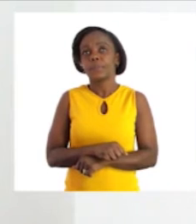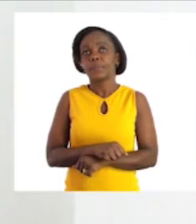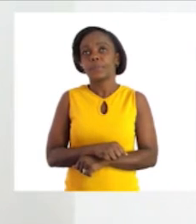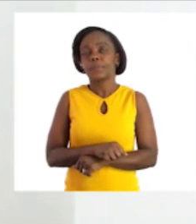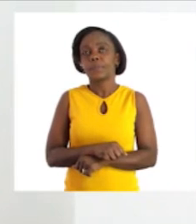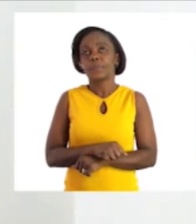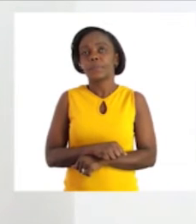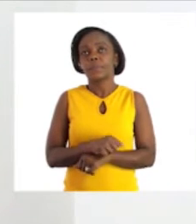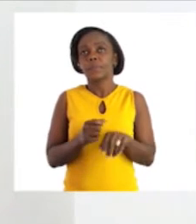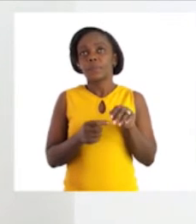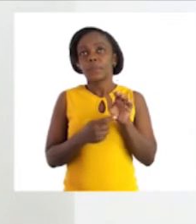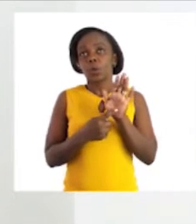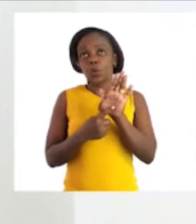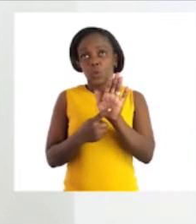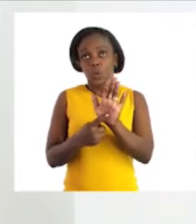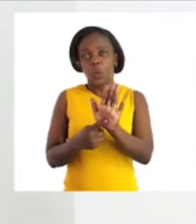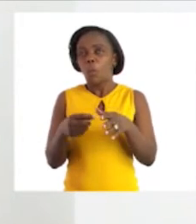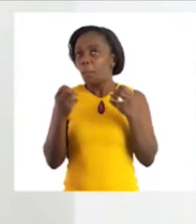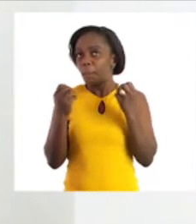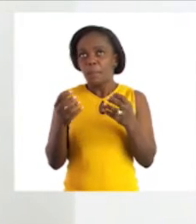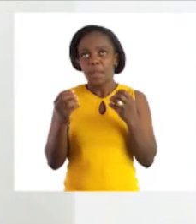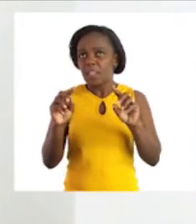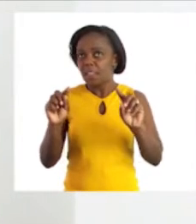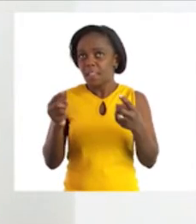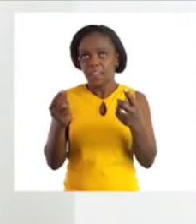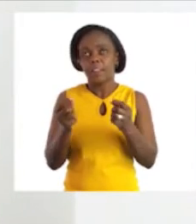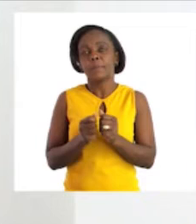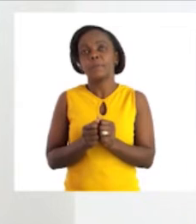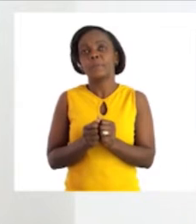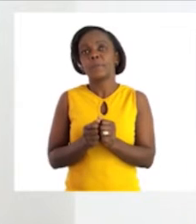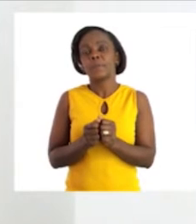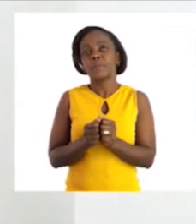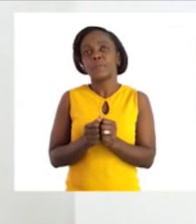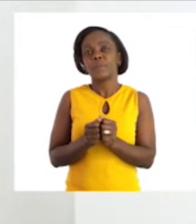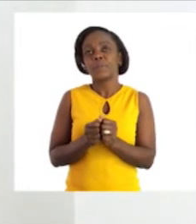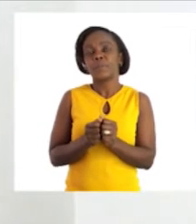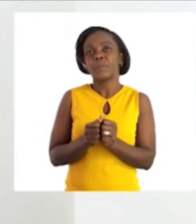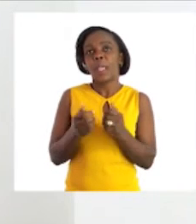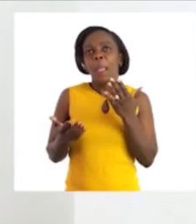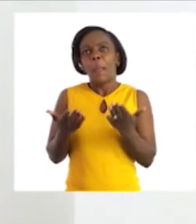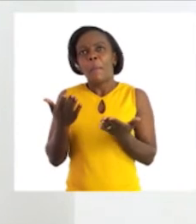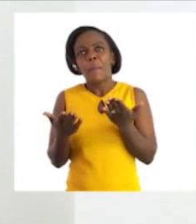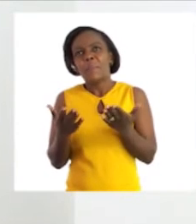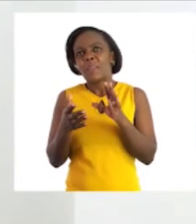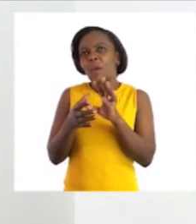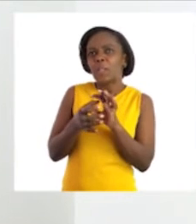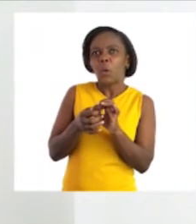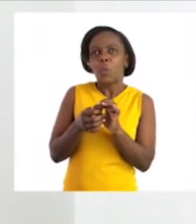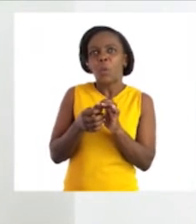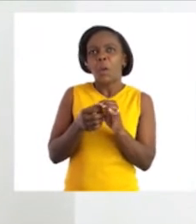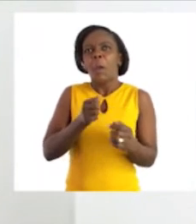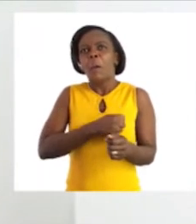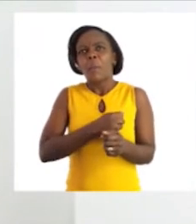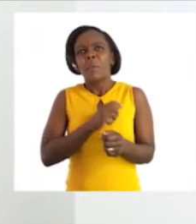I'm going to show you a lot of things. You always wonder when mommy says it's time to go to school, it's time to